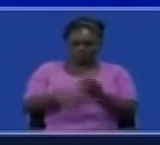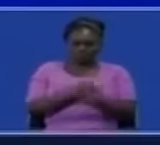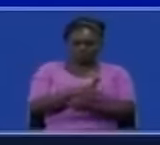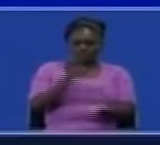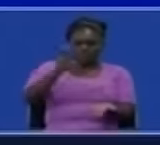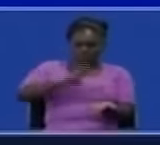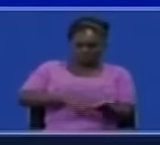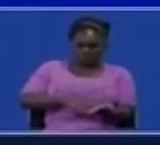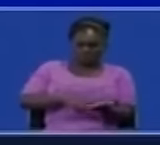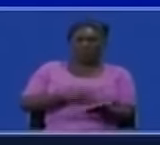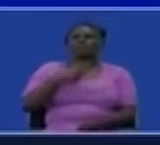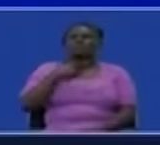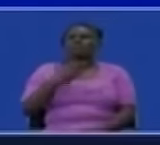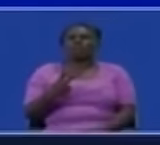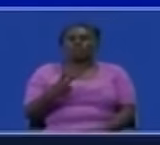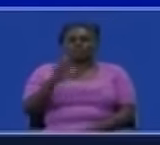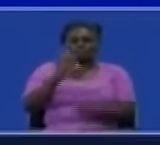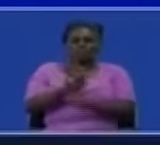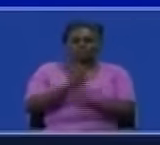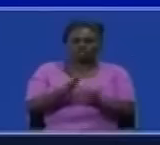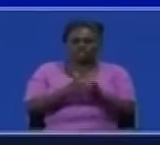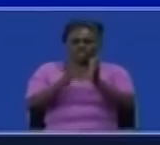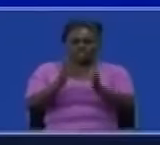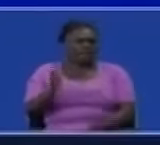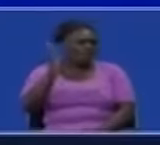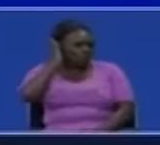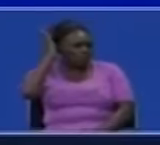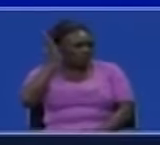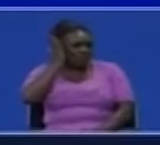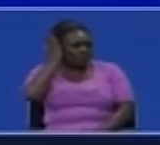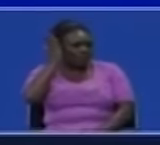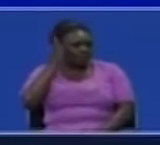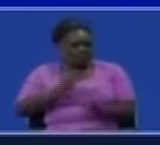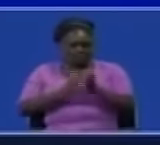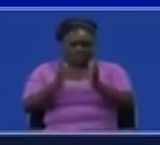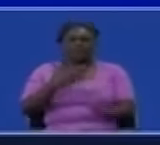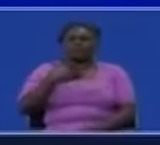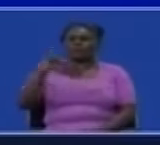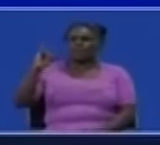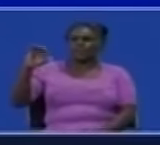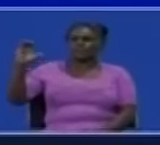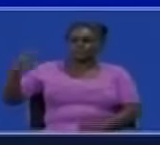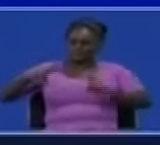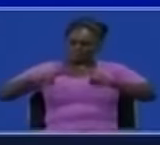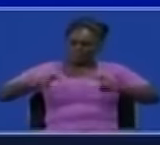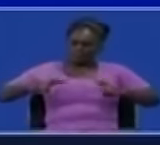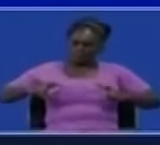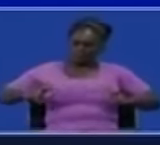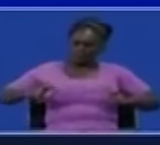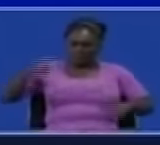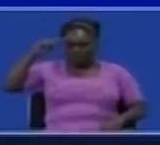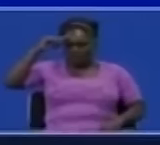recording allegedly attributed to Parliament Majority Leader Aden Duale. The leaders want the ICC to investigate the source